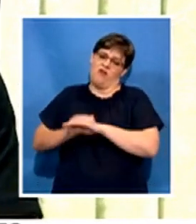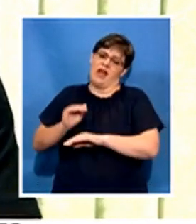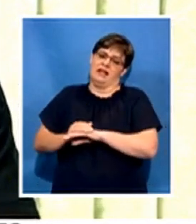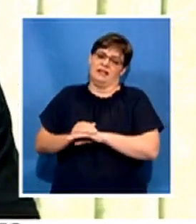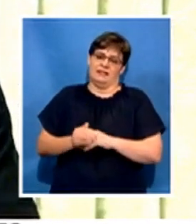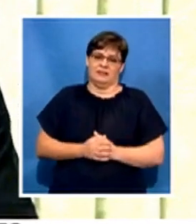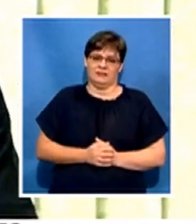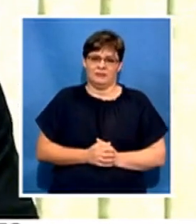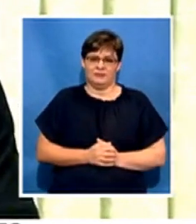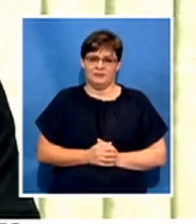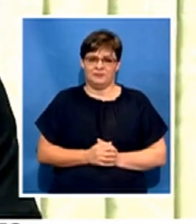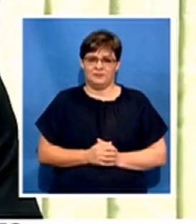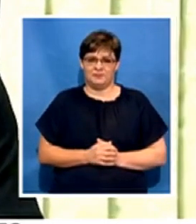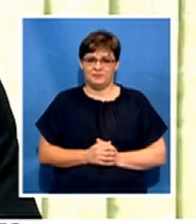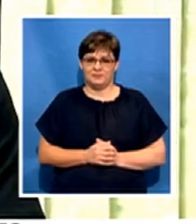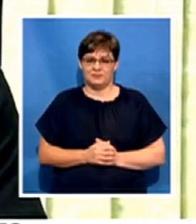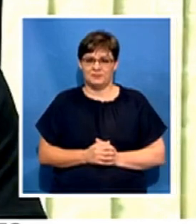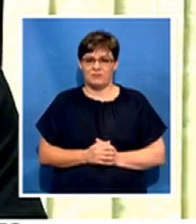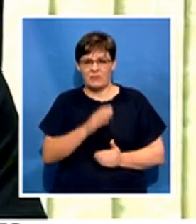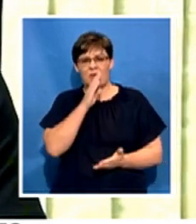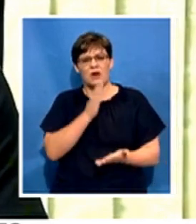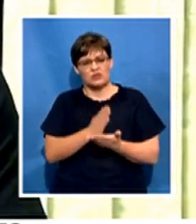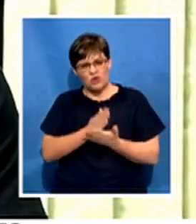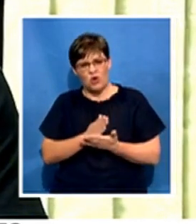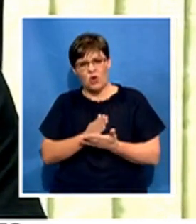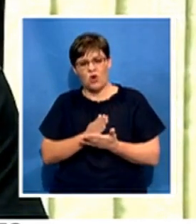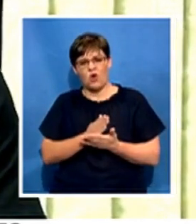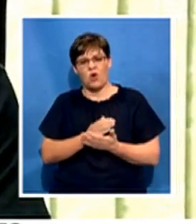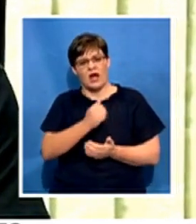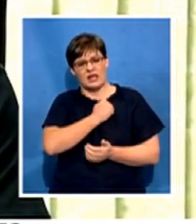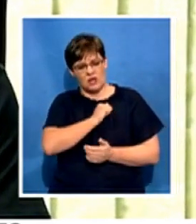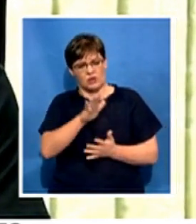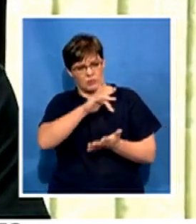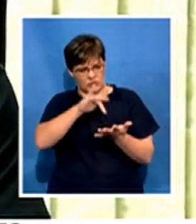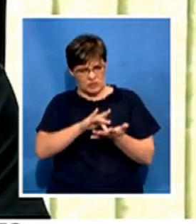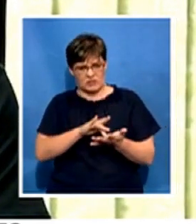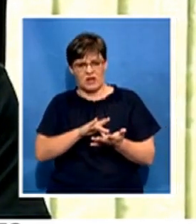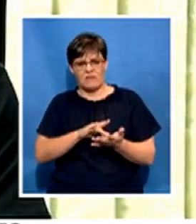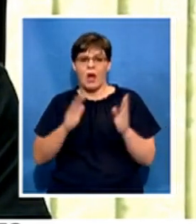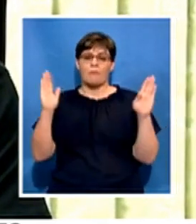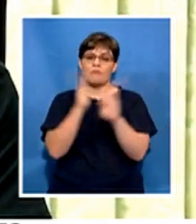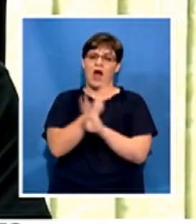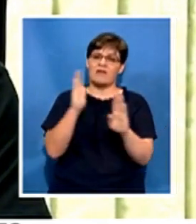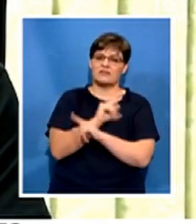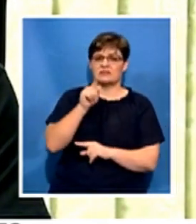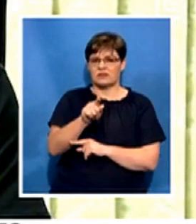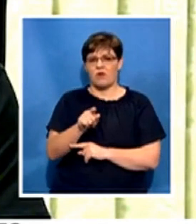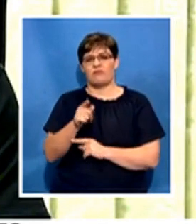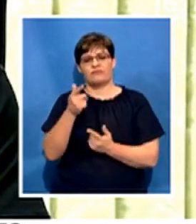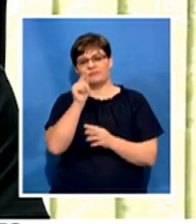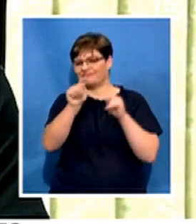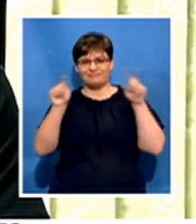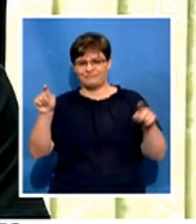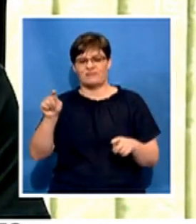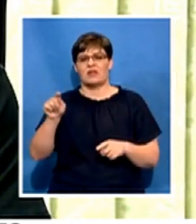I'm sure Cosatu's position is well known in as far as privatization of NSOE is concerned, particularly when it is